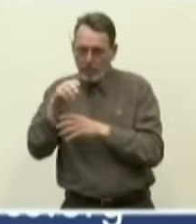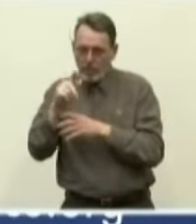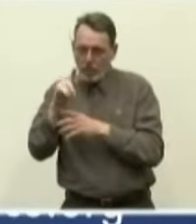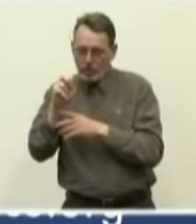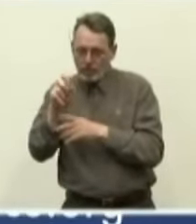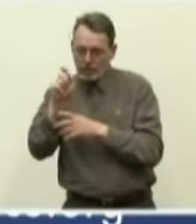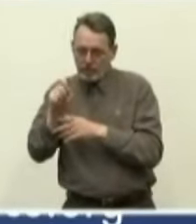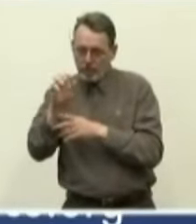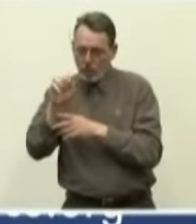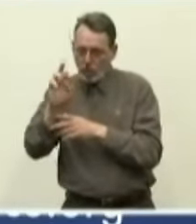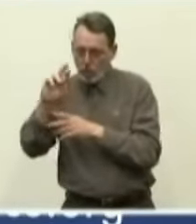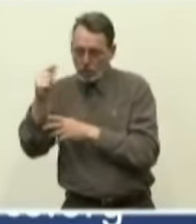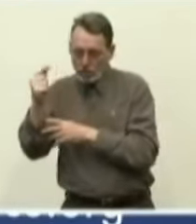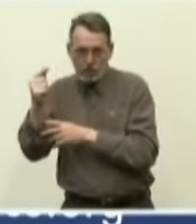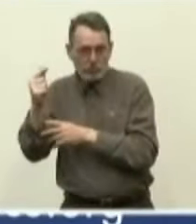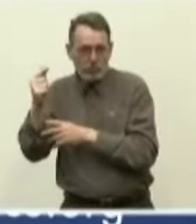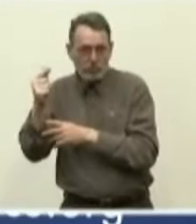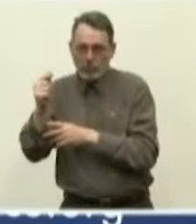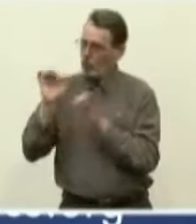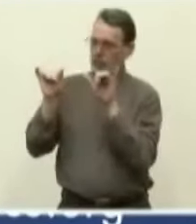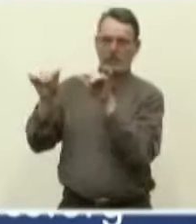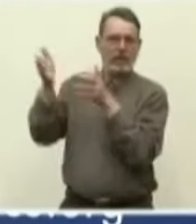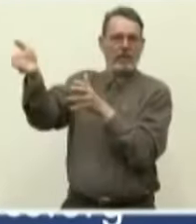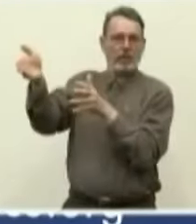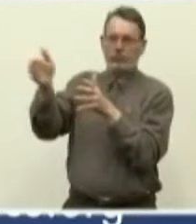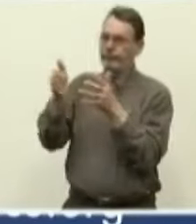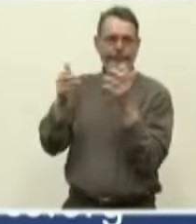sanfranciscopolice.org, where it will remain